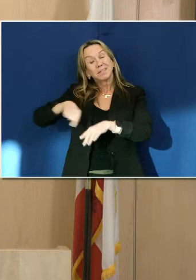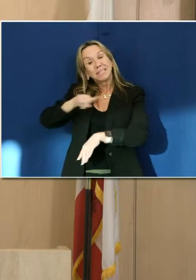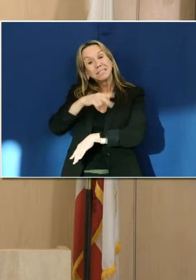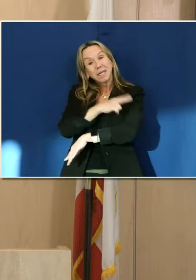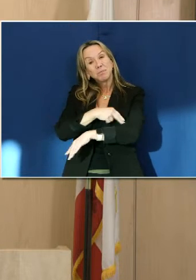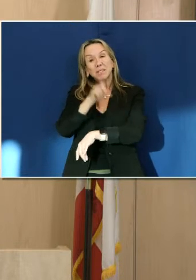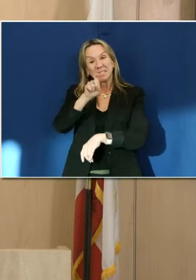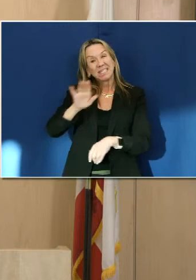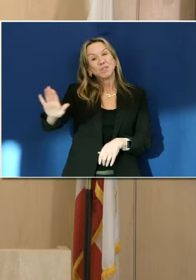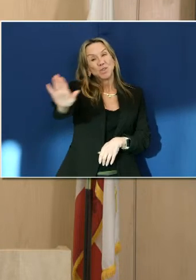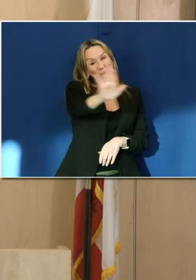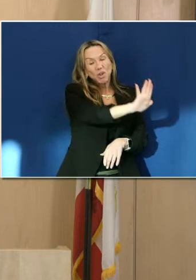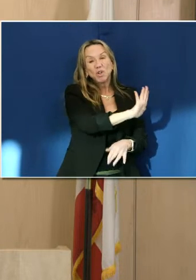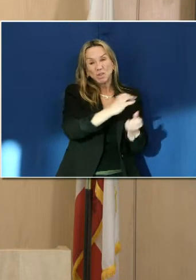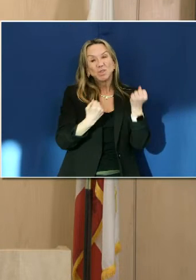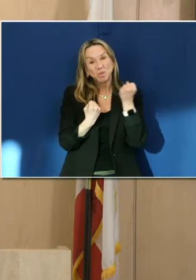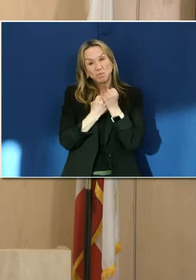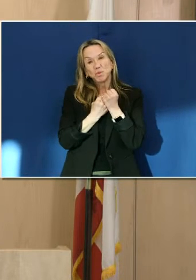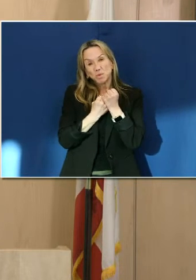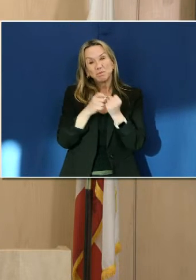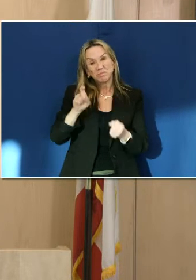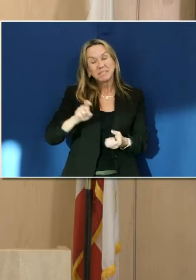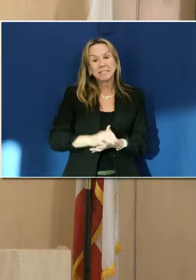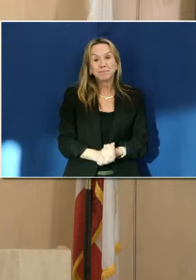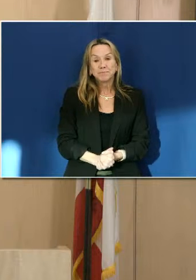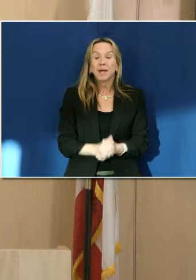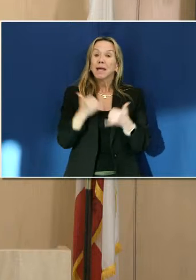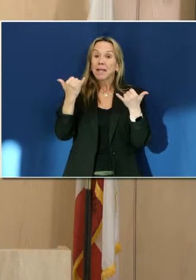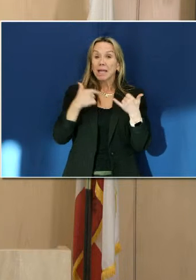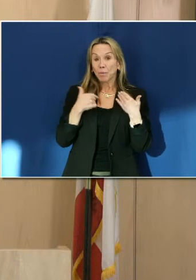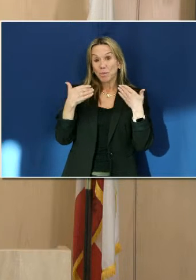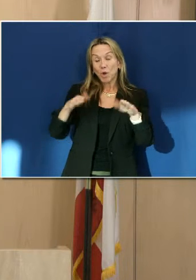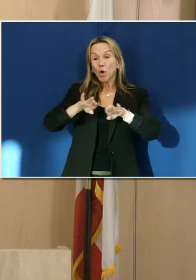Well, let's get right into the questions. We'll go to the first question.